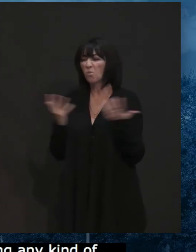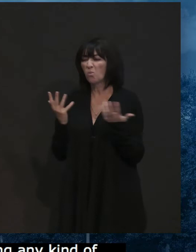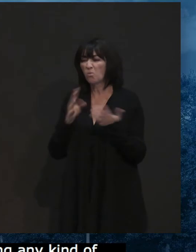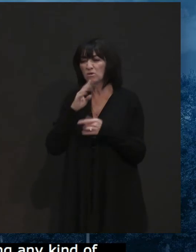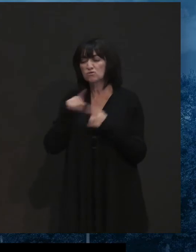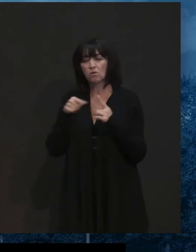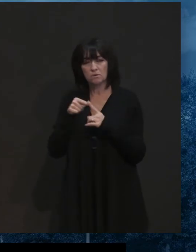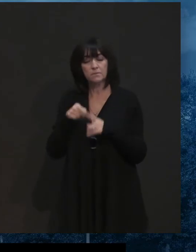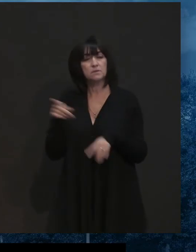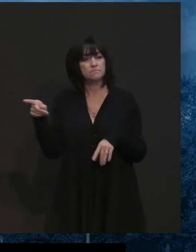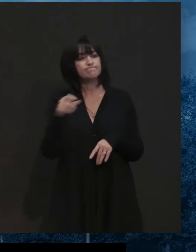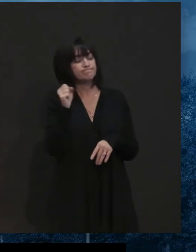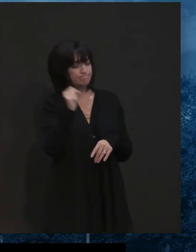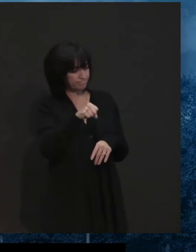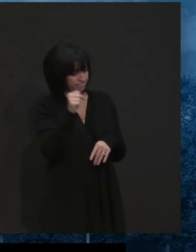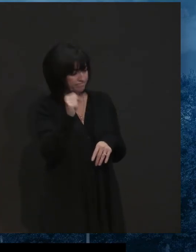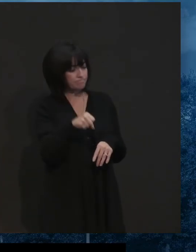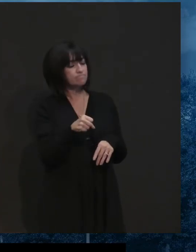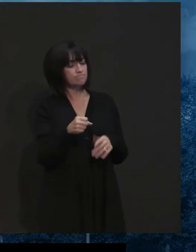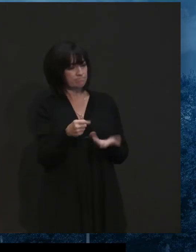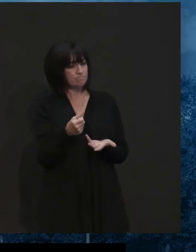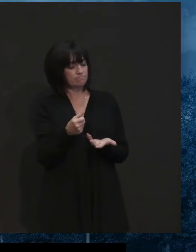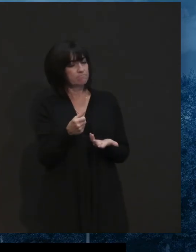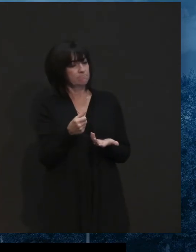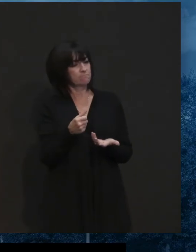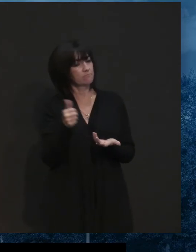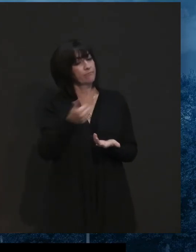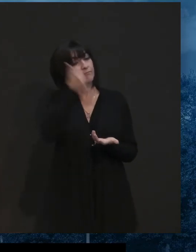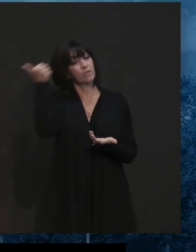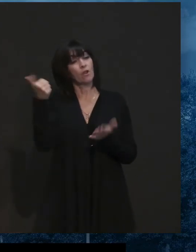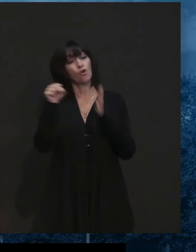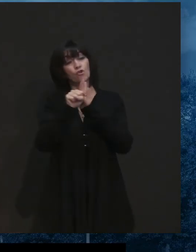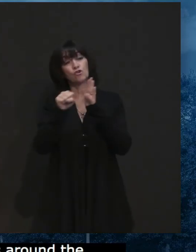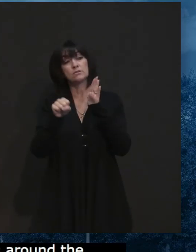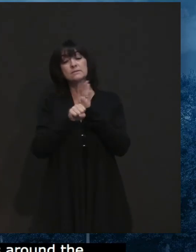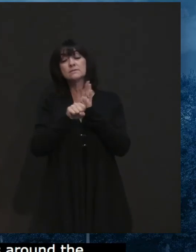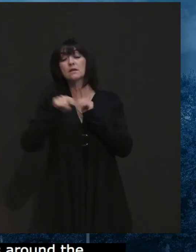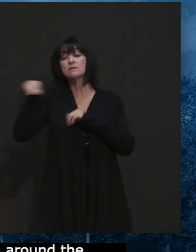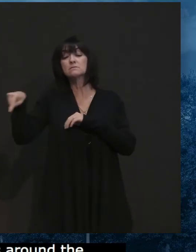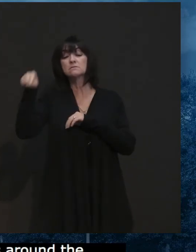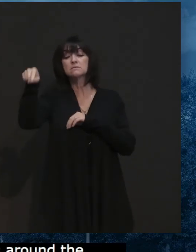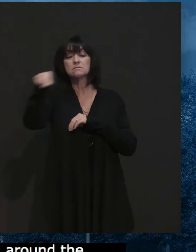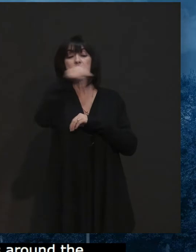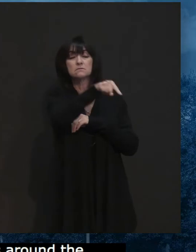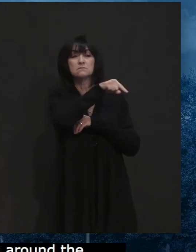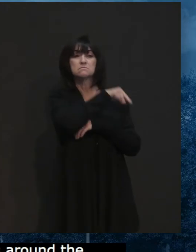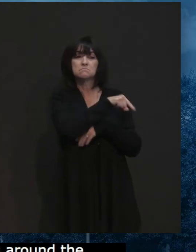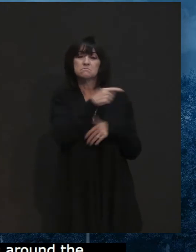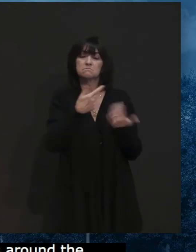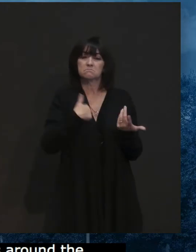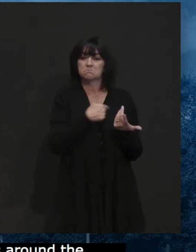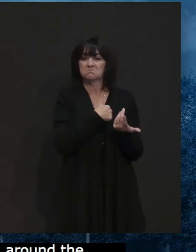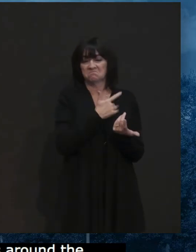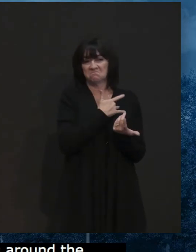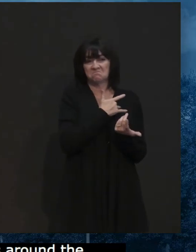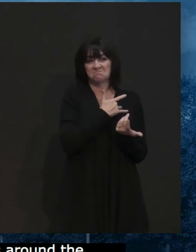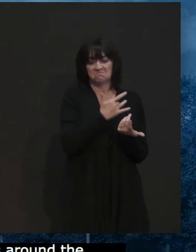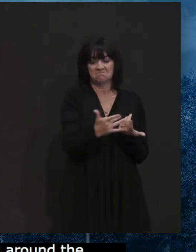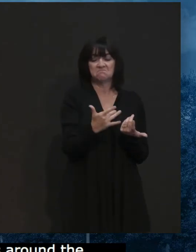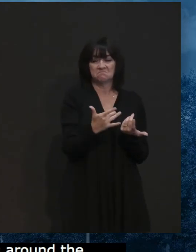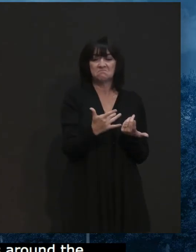mostly things that are being done in other states around us. You know, we always, through the 9